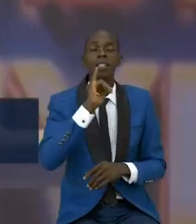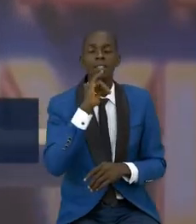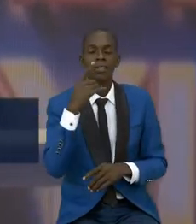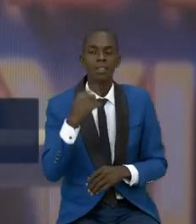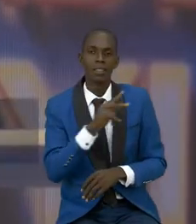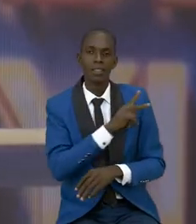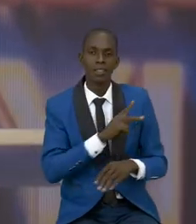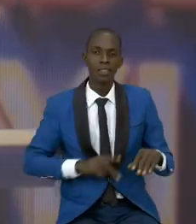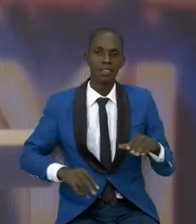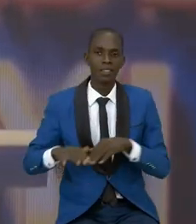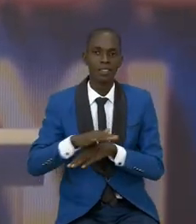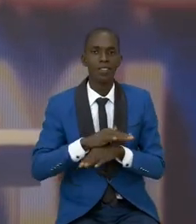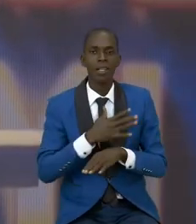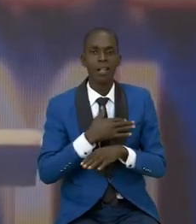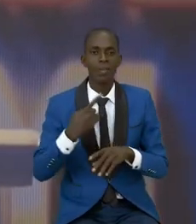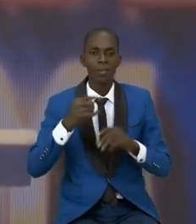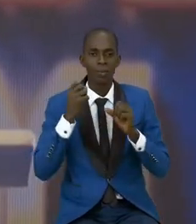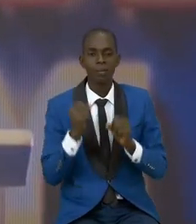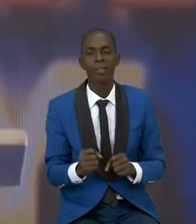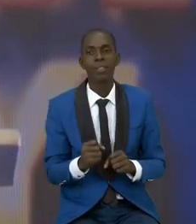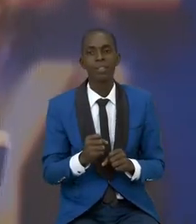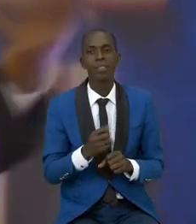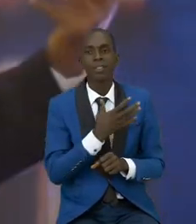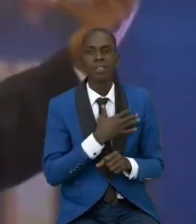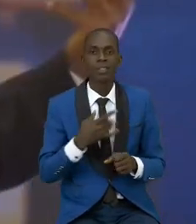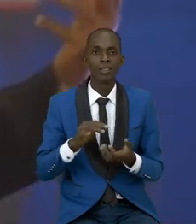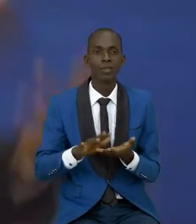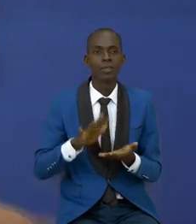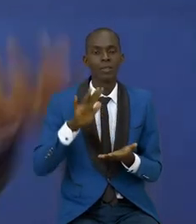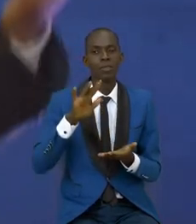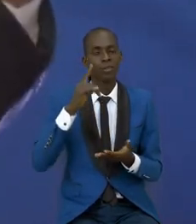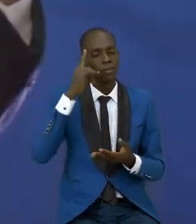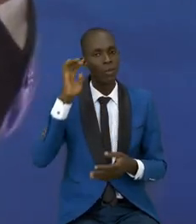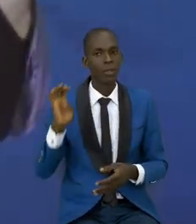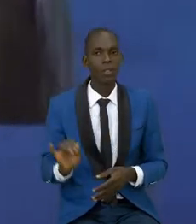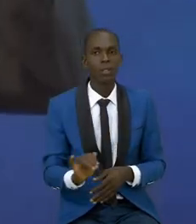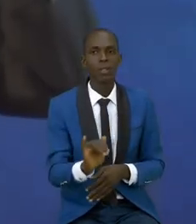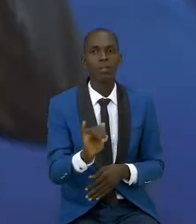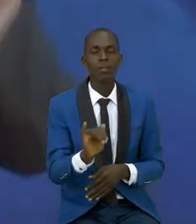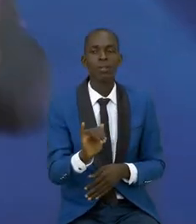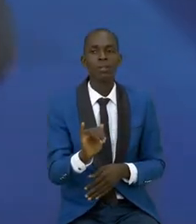kingdom and the power and the glory forever.